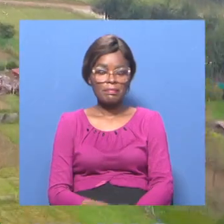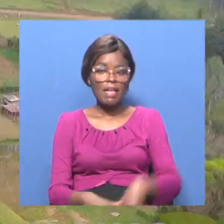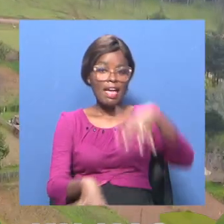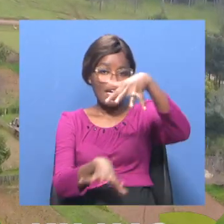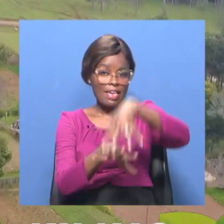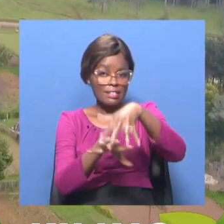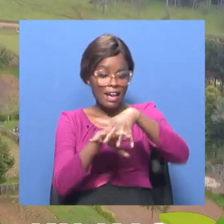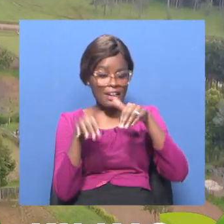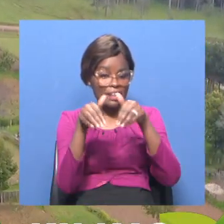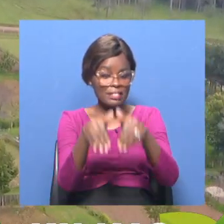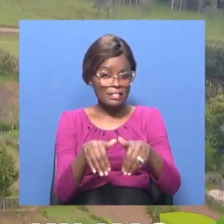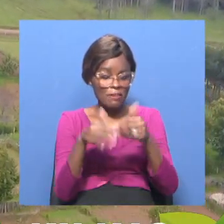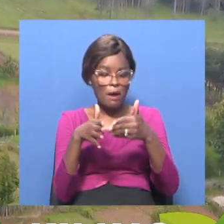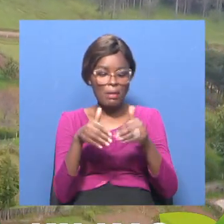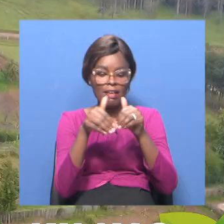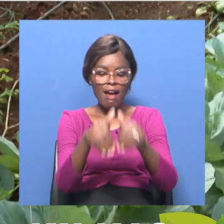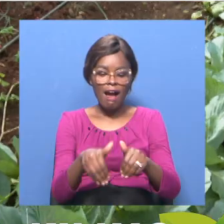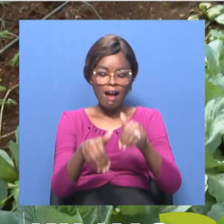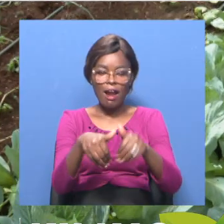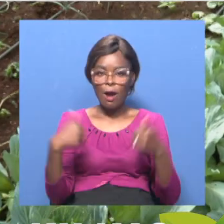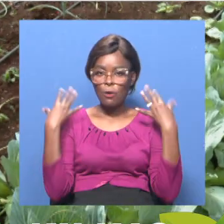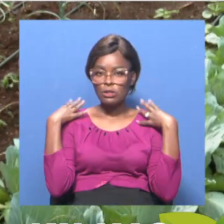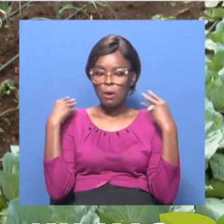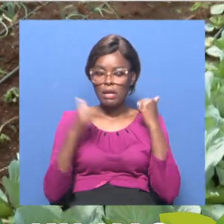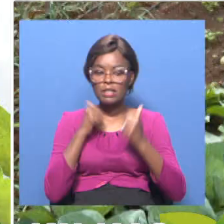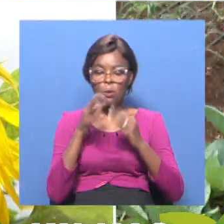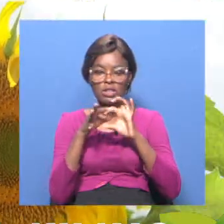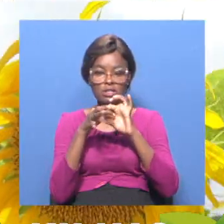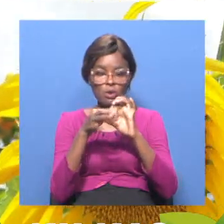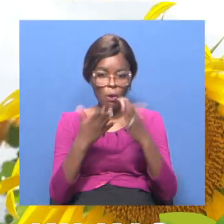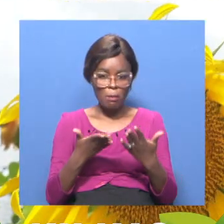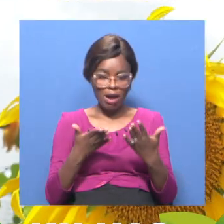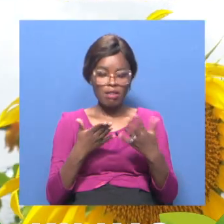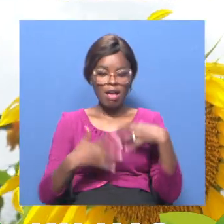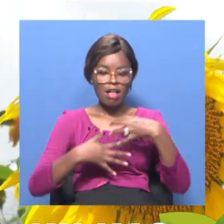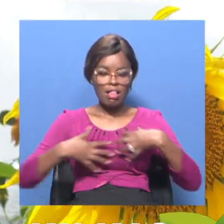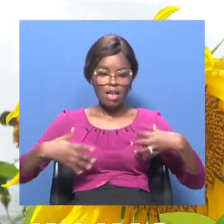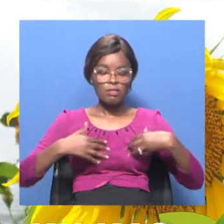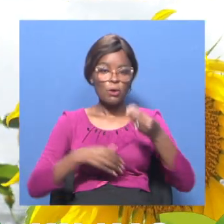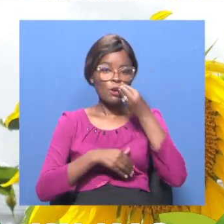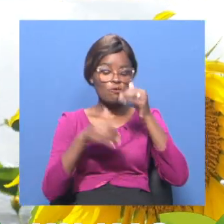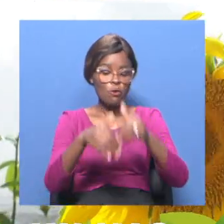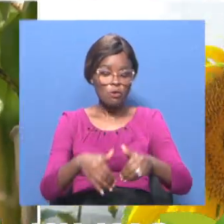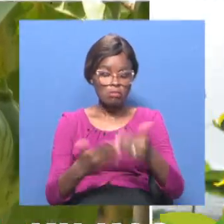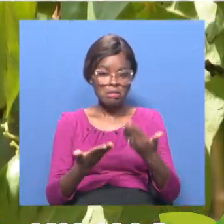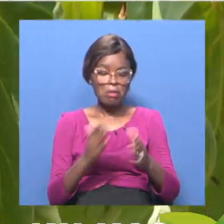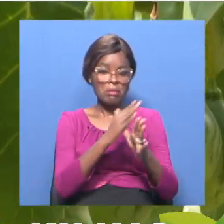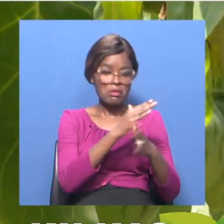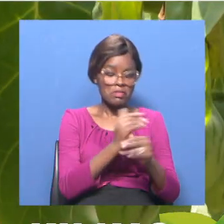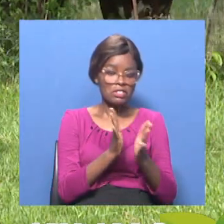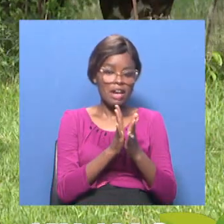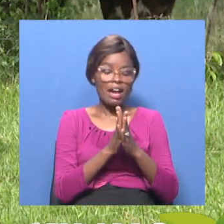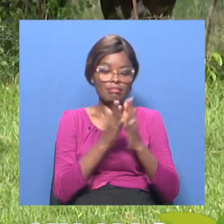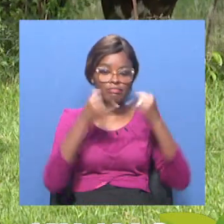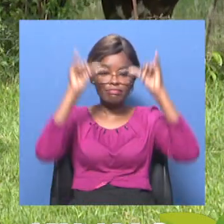Integrated farming is an agricultural practice that combines livestock and crop production or fish and livestock